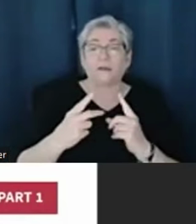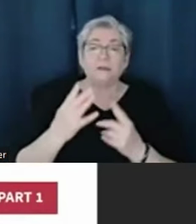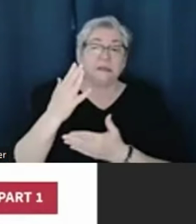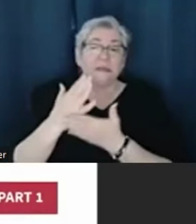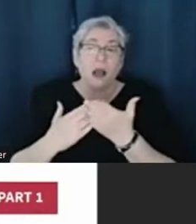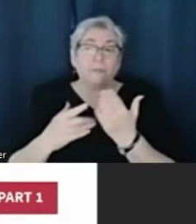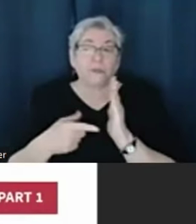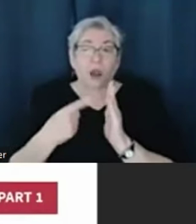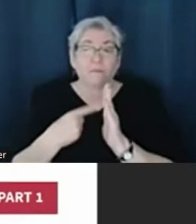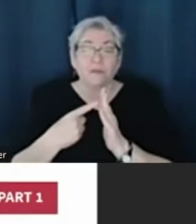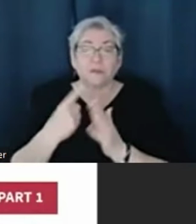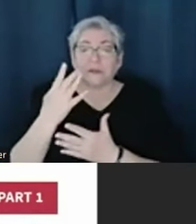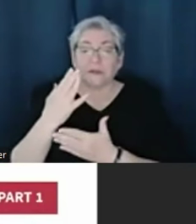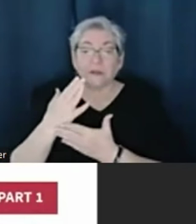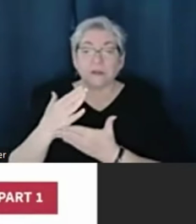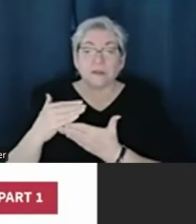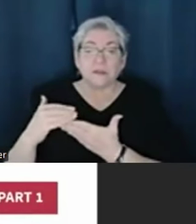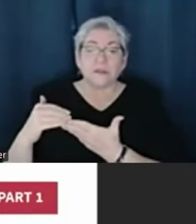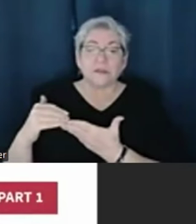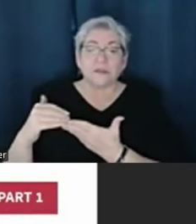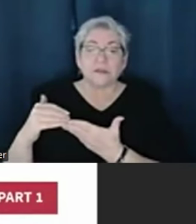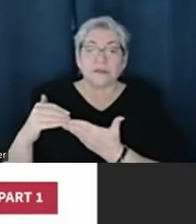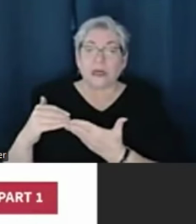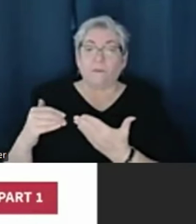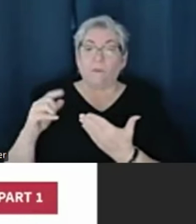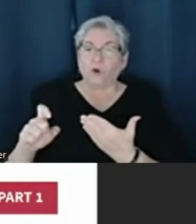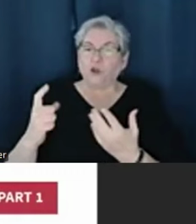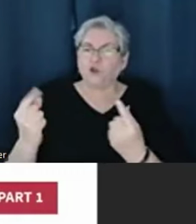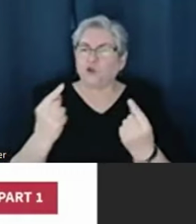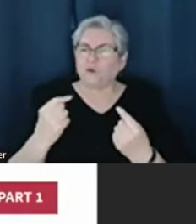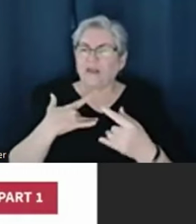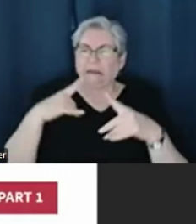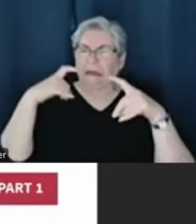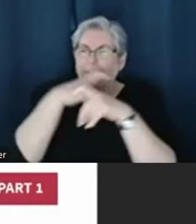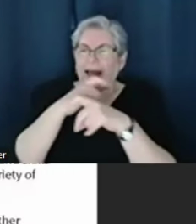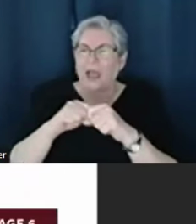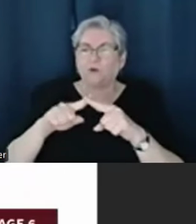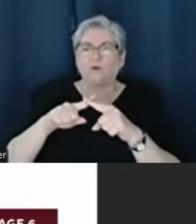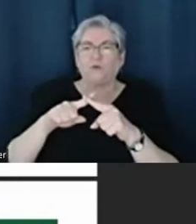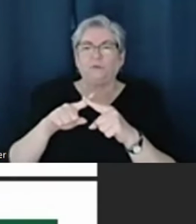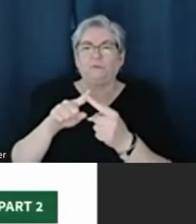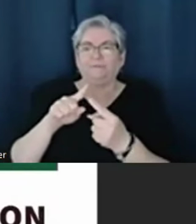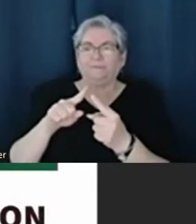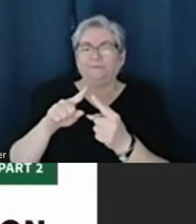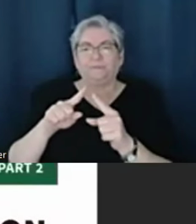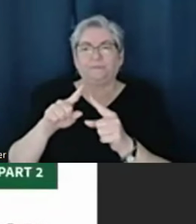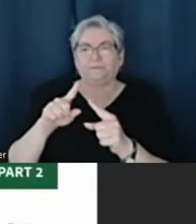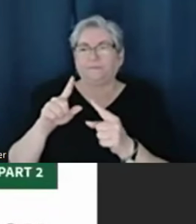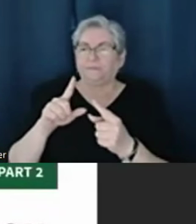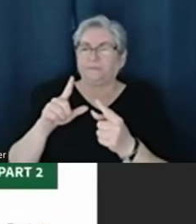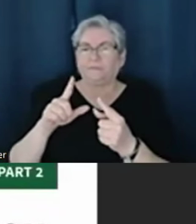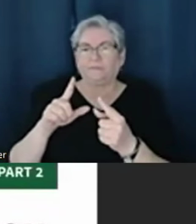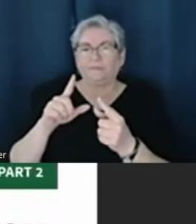of the rubs may be in getting those things done and where the complications might lie. So if we go down to Special Education Transition and